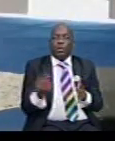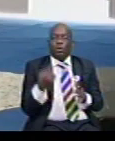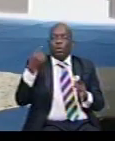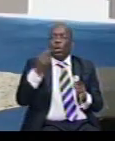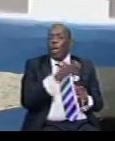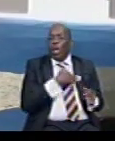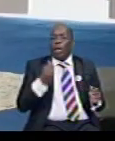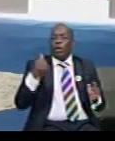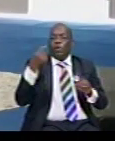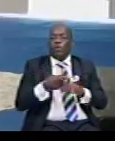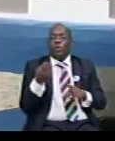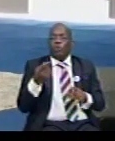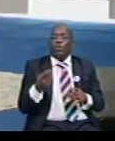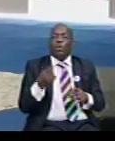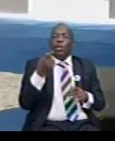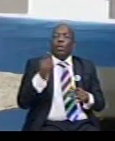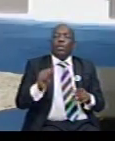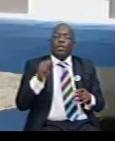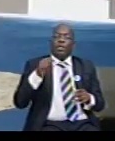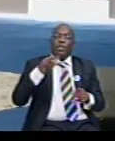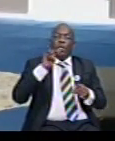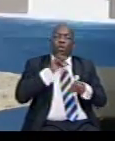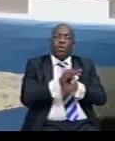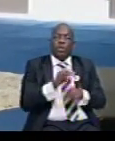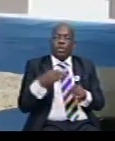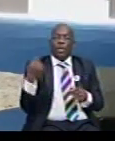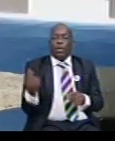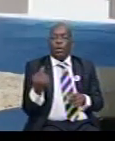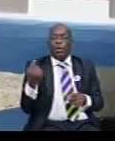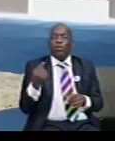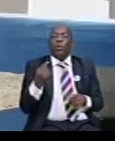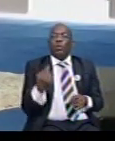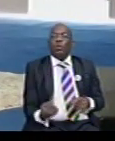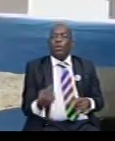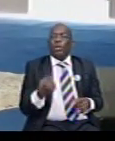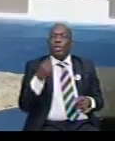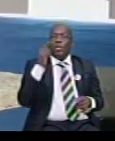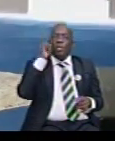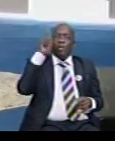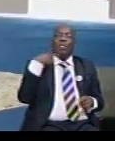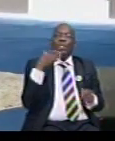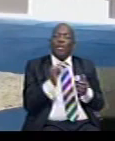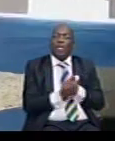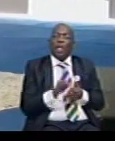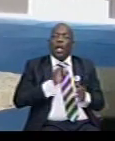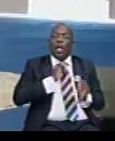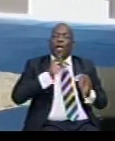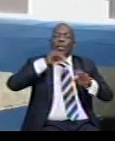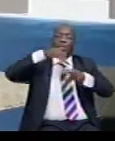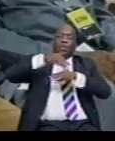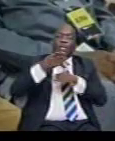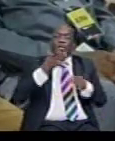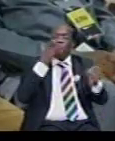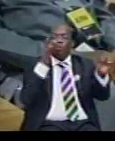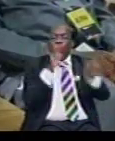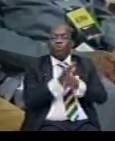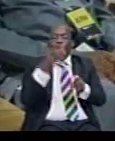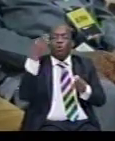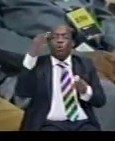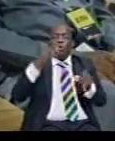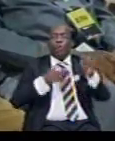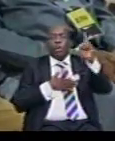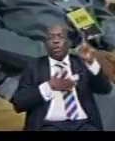great minister alone. It says, behold, I send the promise of my Father upon you,